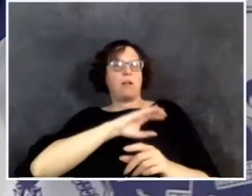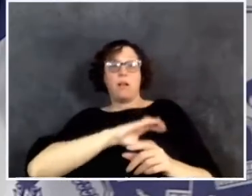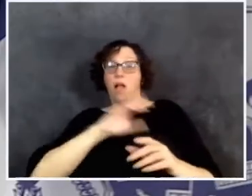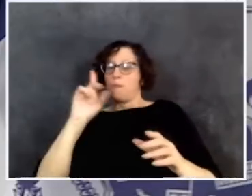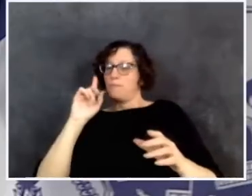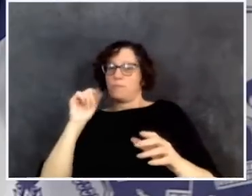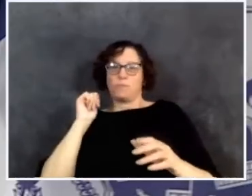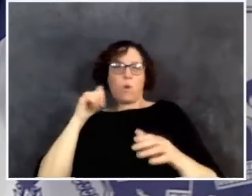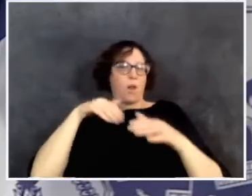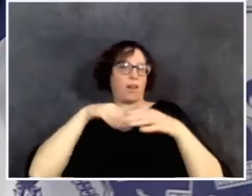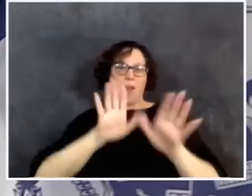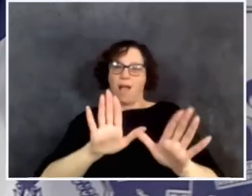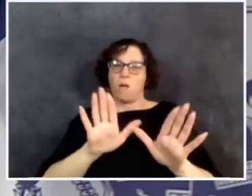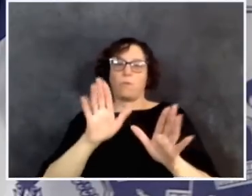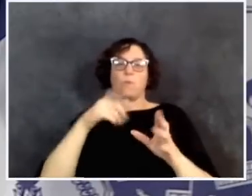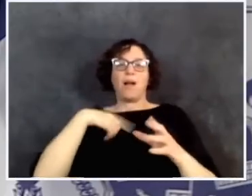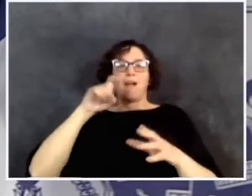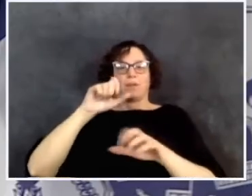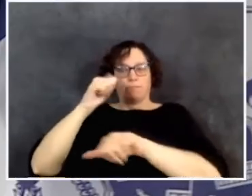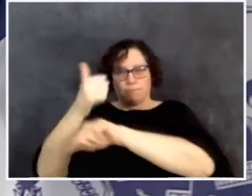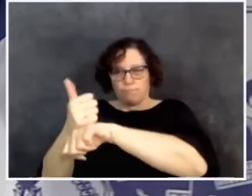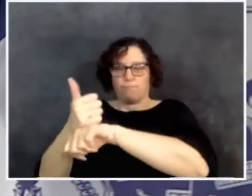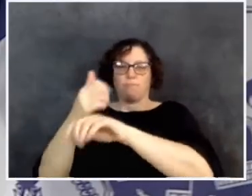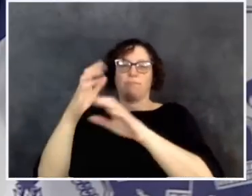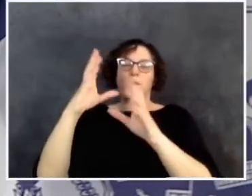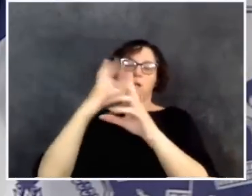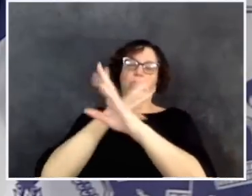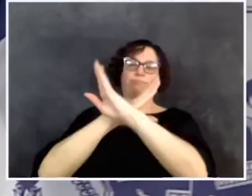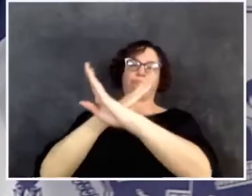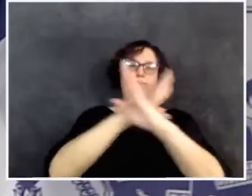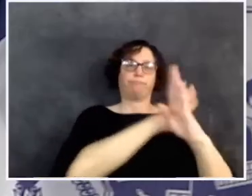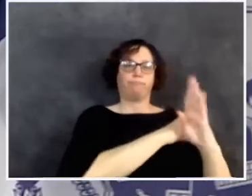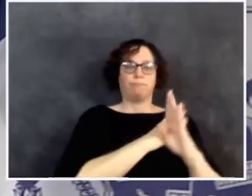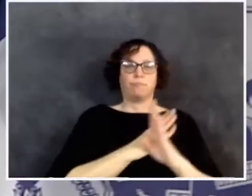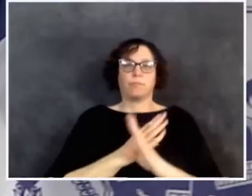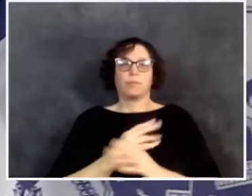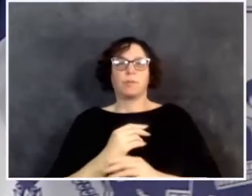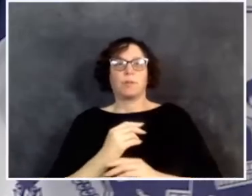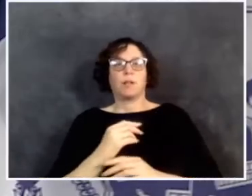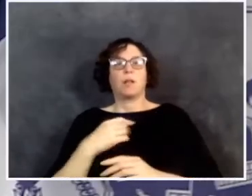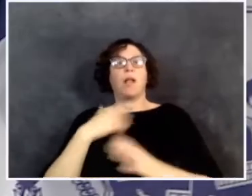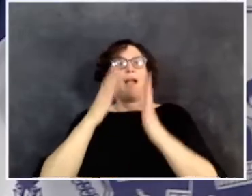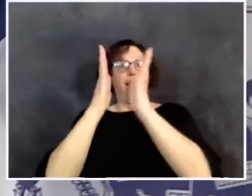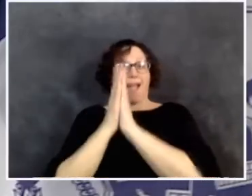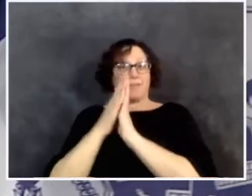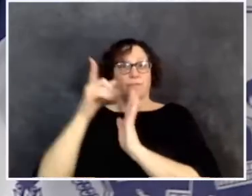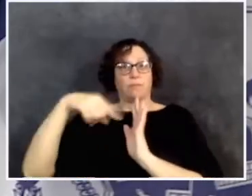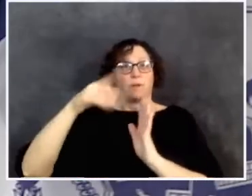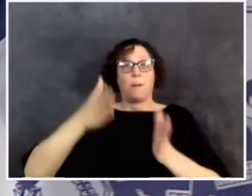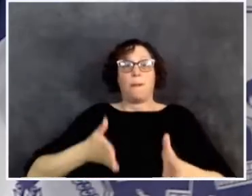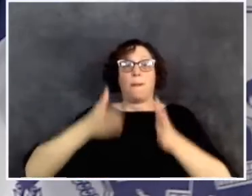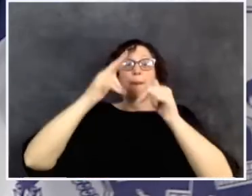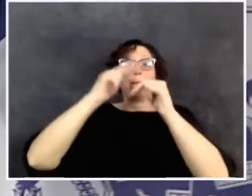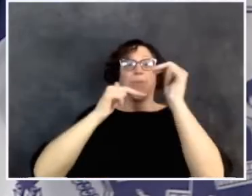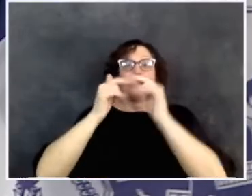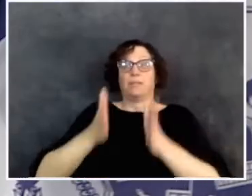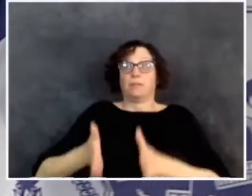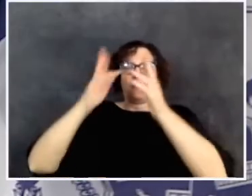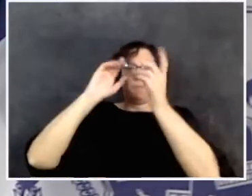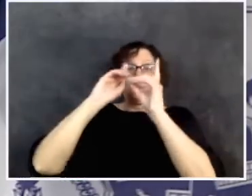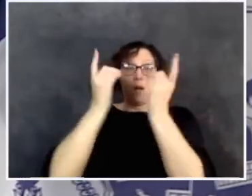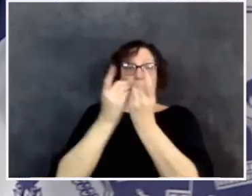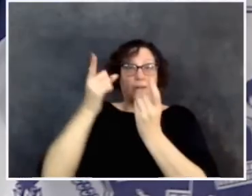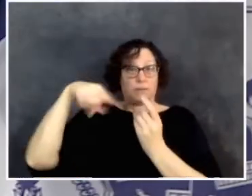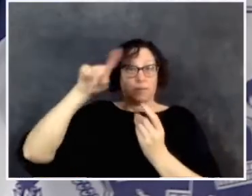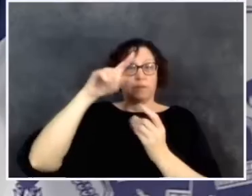to have the buildings department go in and deem the building a place that people could not occupy, we would do